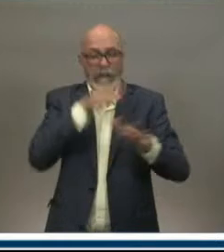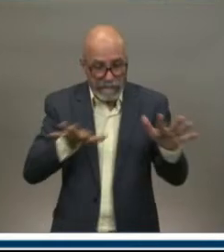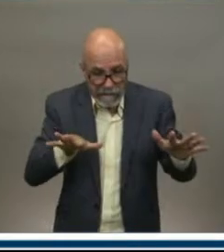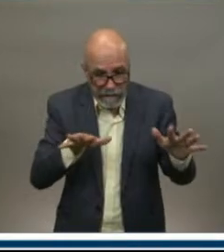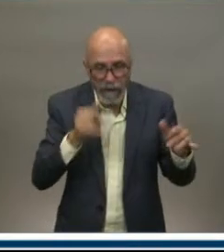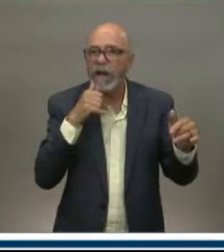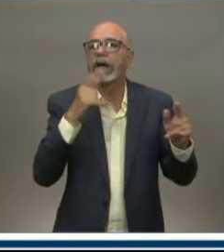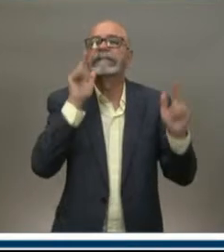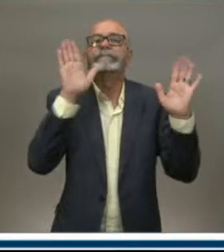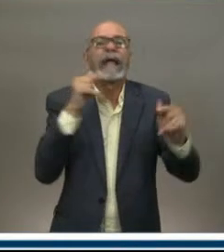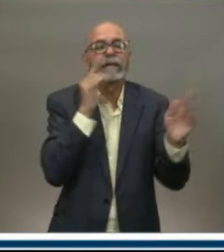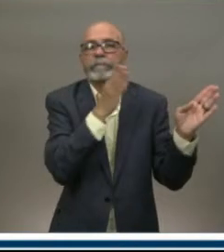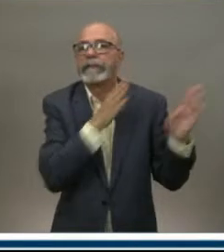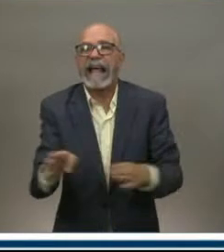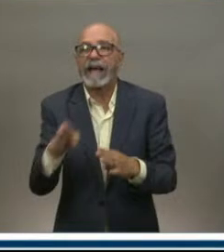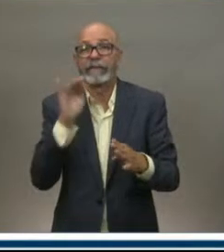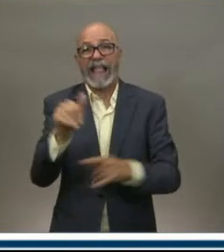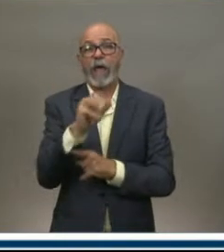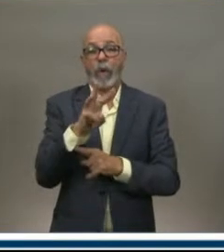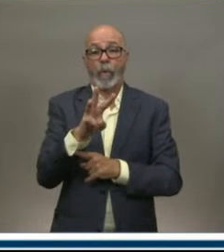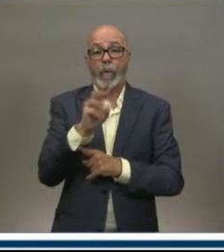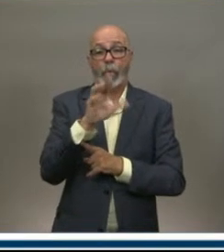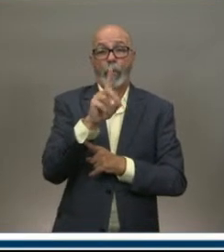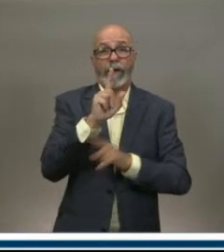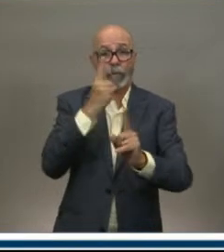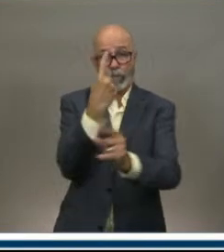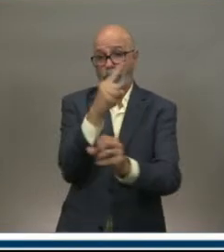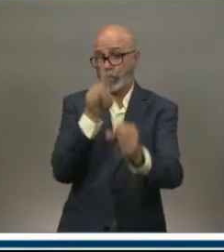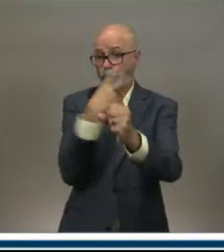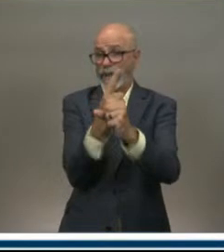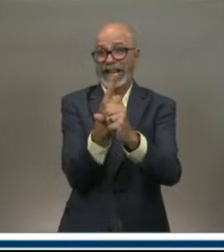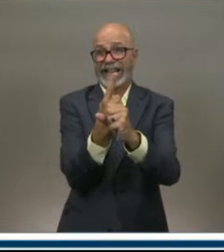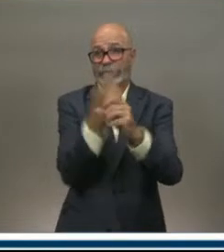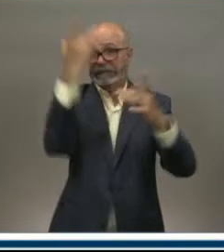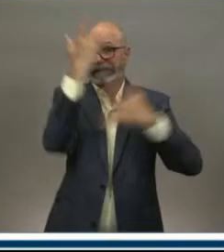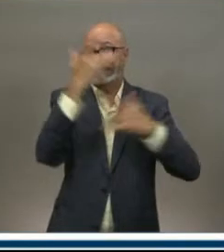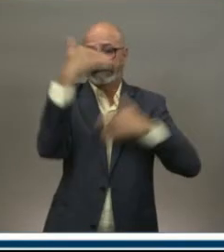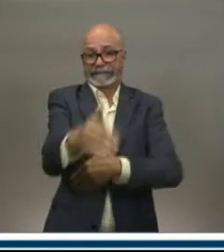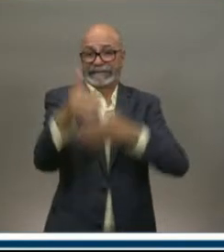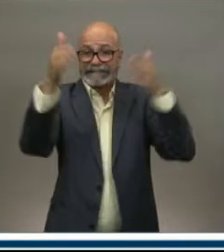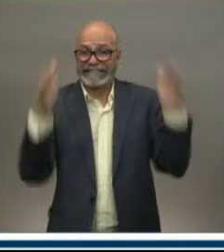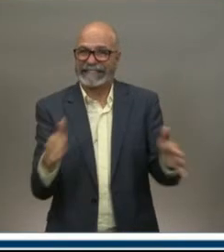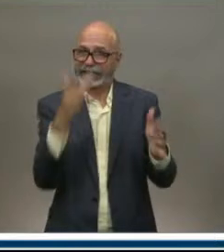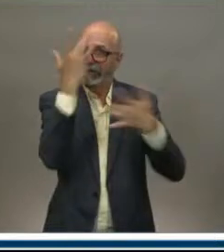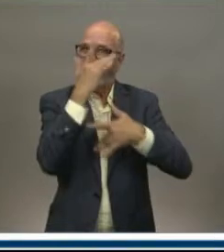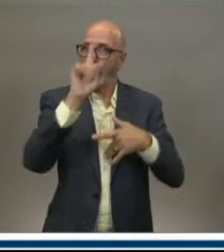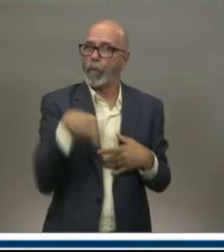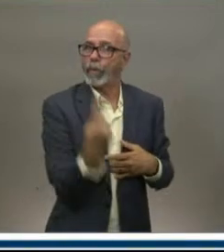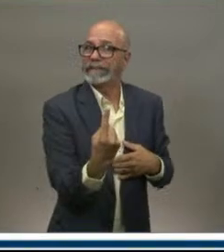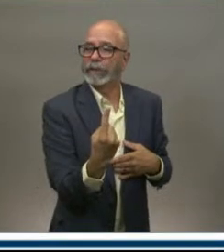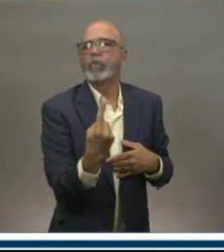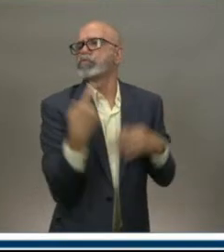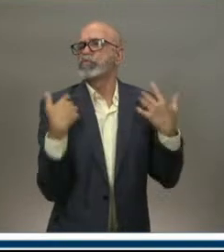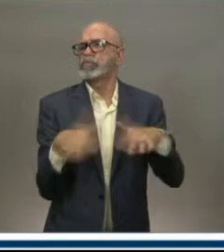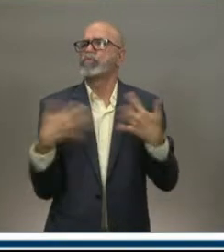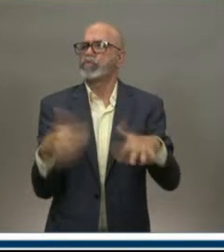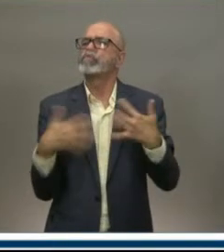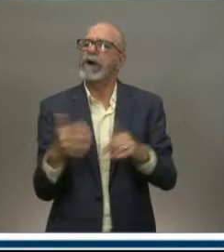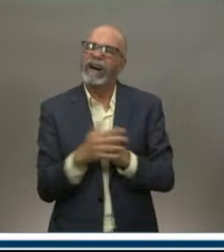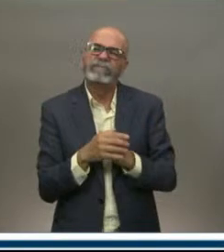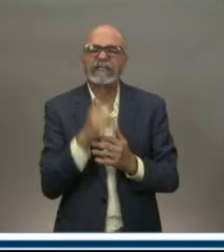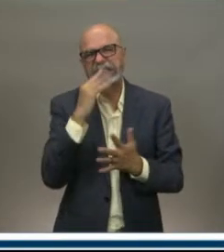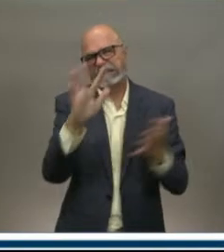ward to support. So believe we have something in the vicinity of about